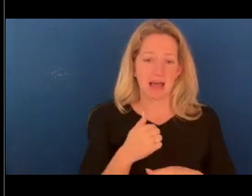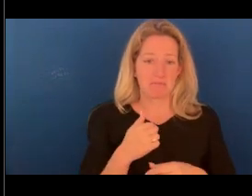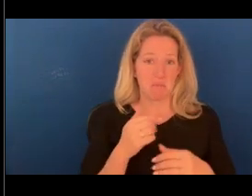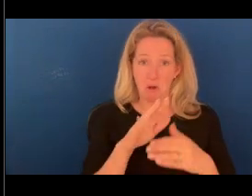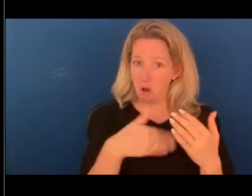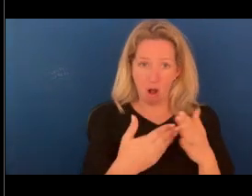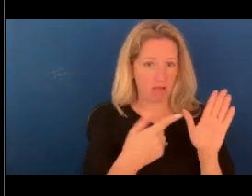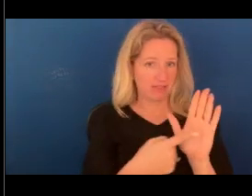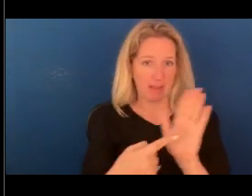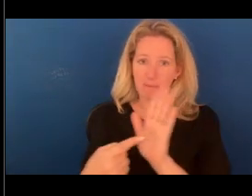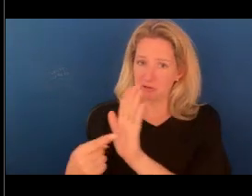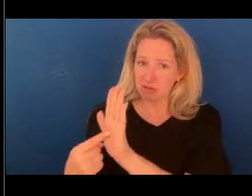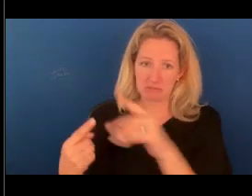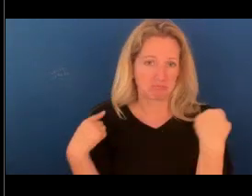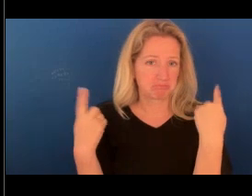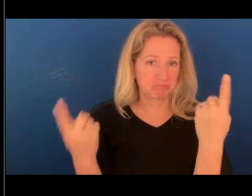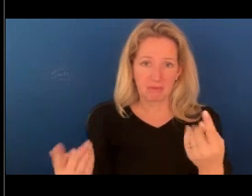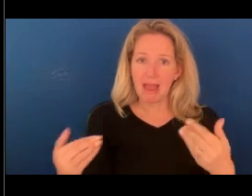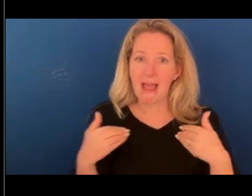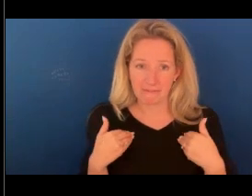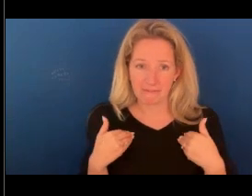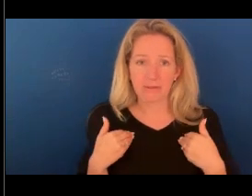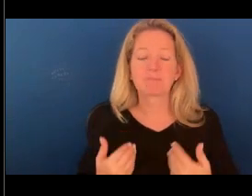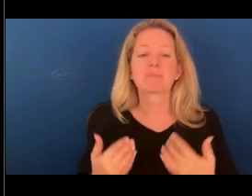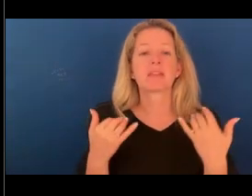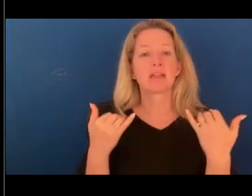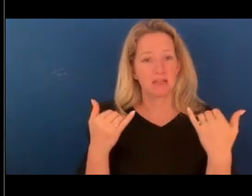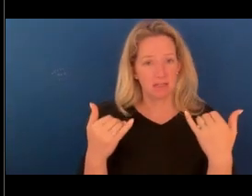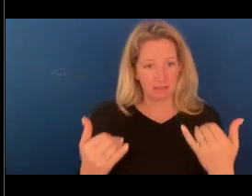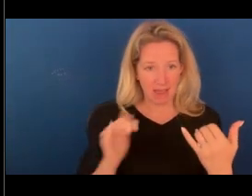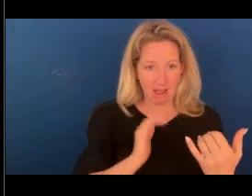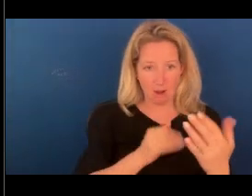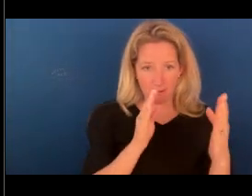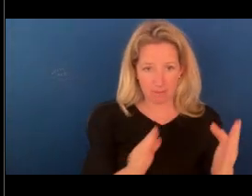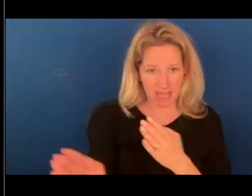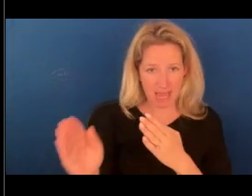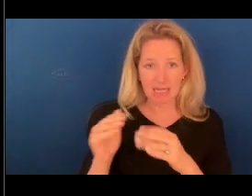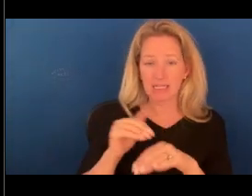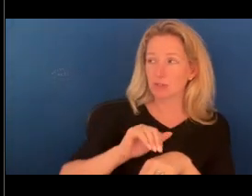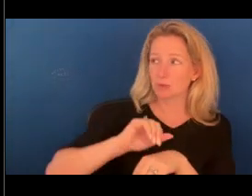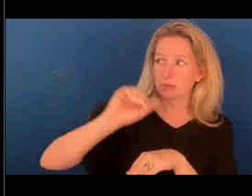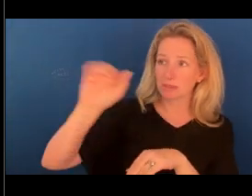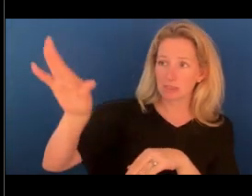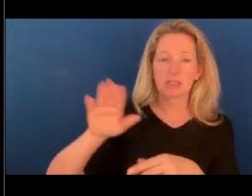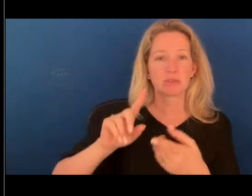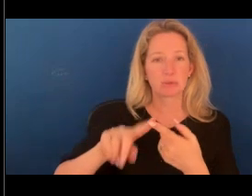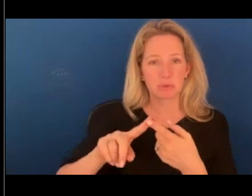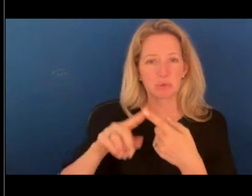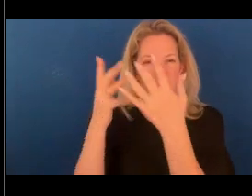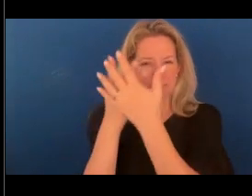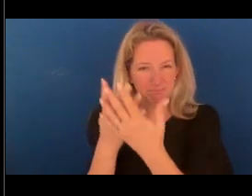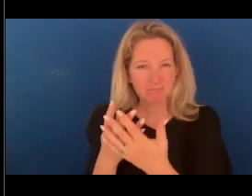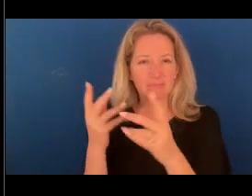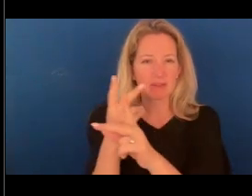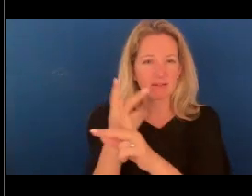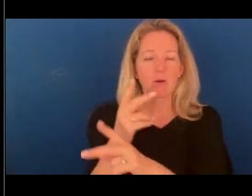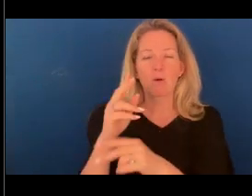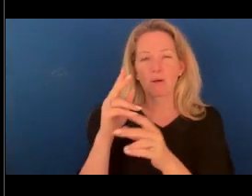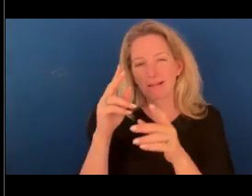take the microplastic type and fit it to the actual plastic composition, whether it's, high